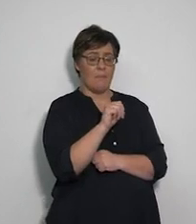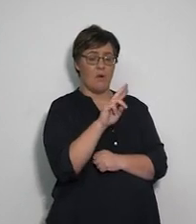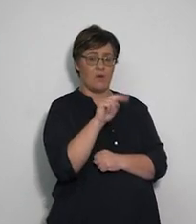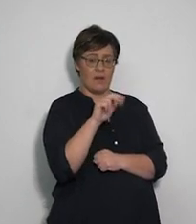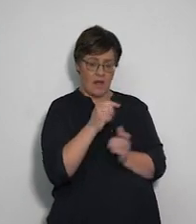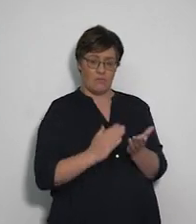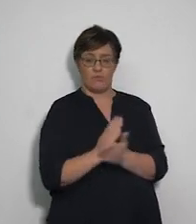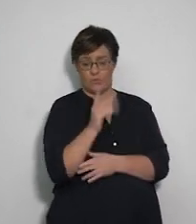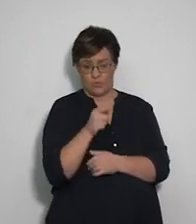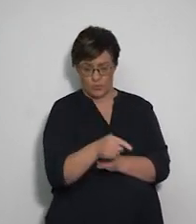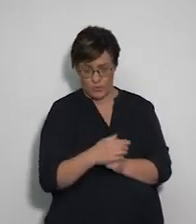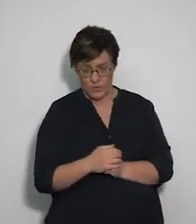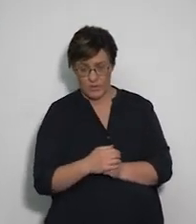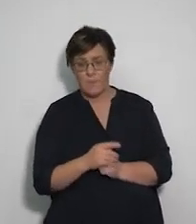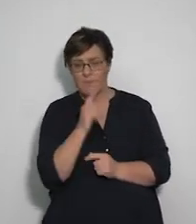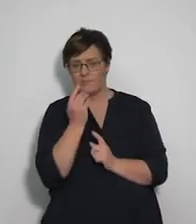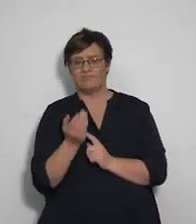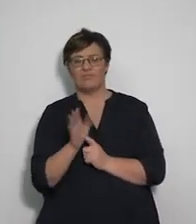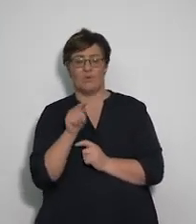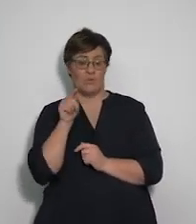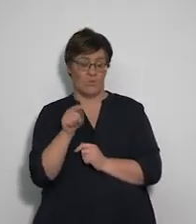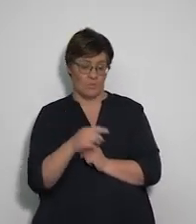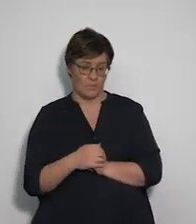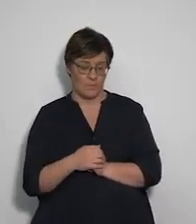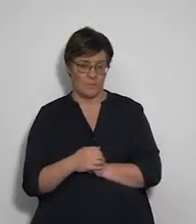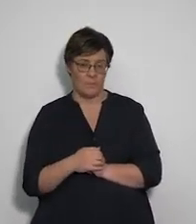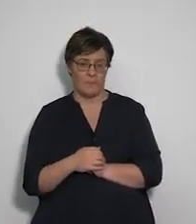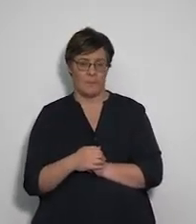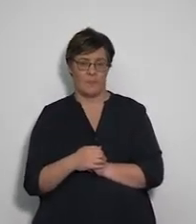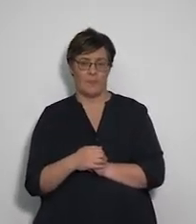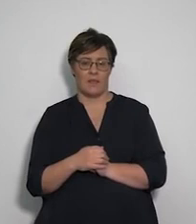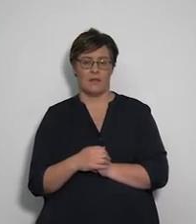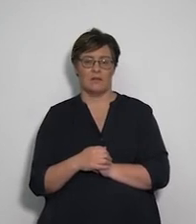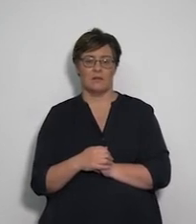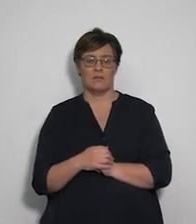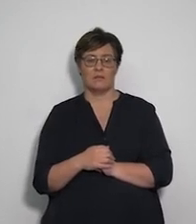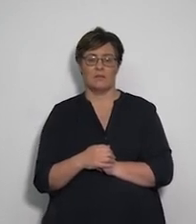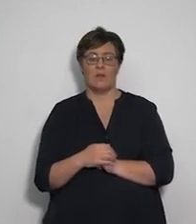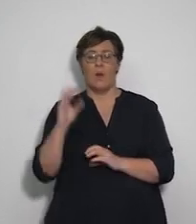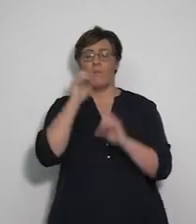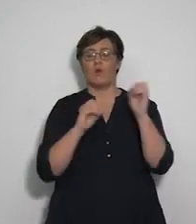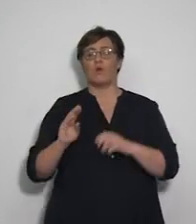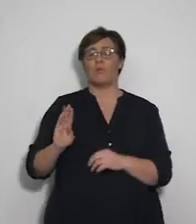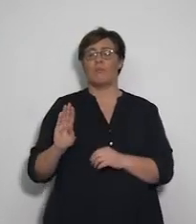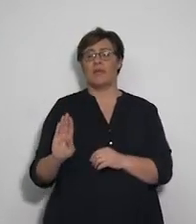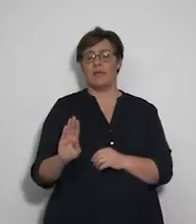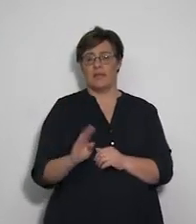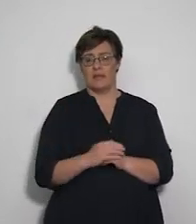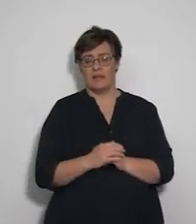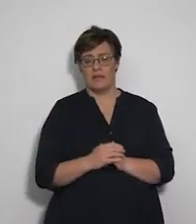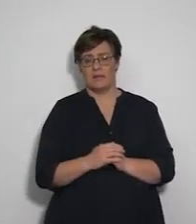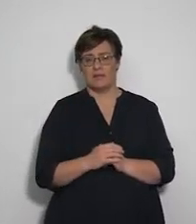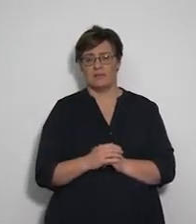moves through. And that's essentially what is being illustrated in this diagram. The next structure we need to identify is